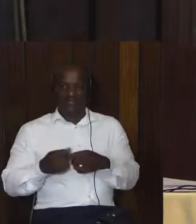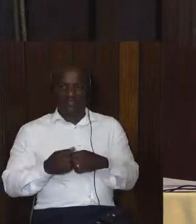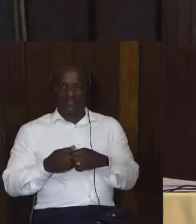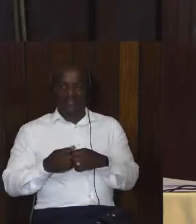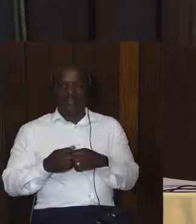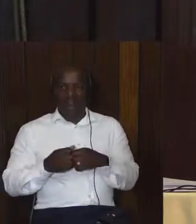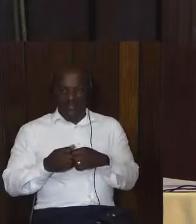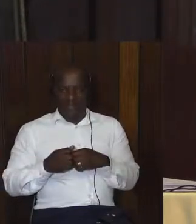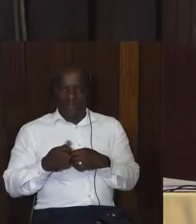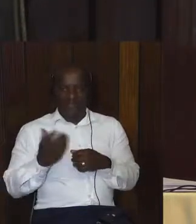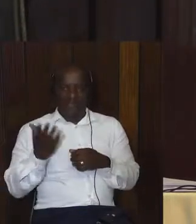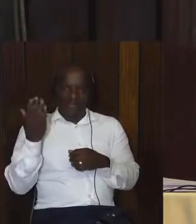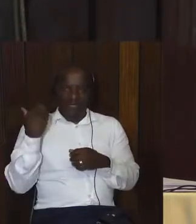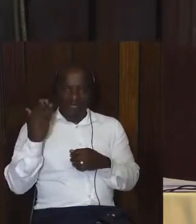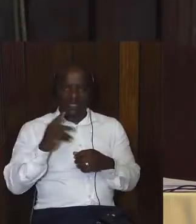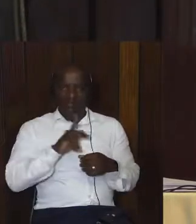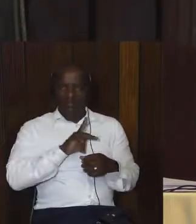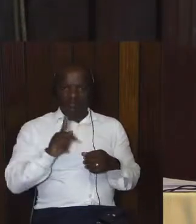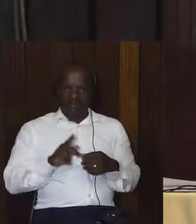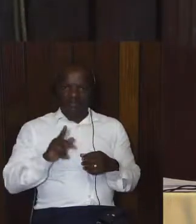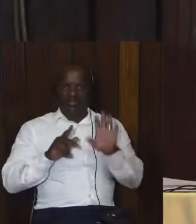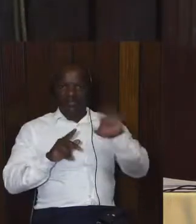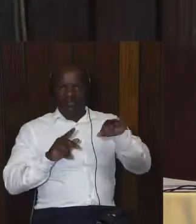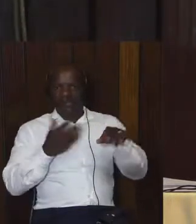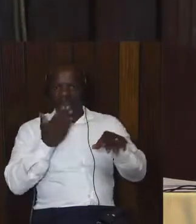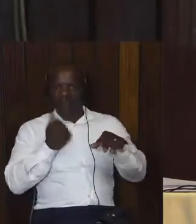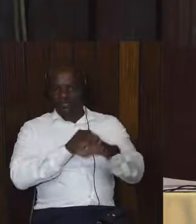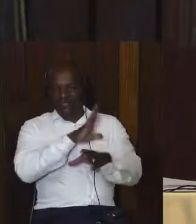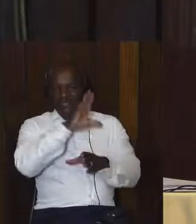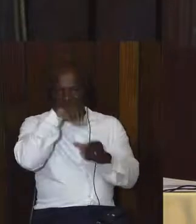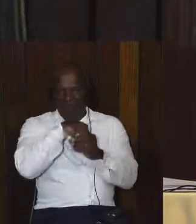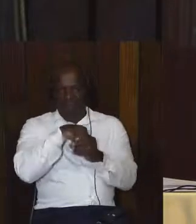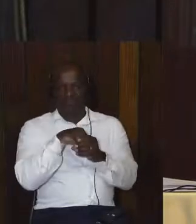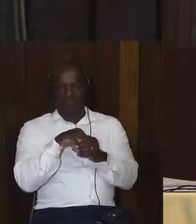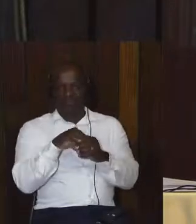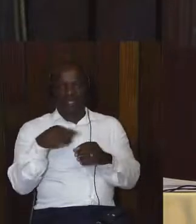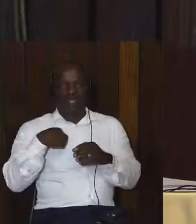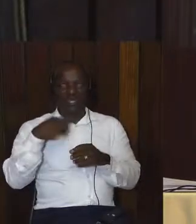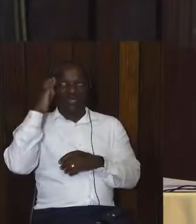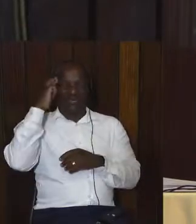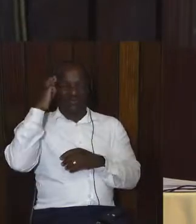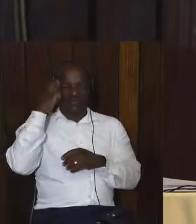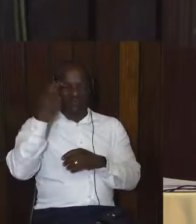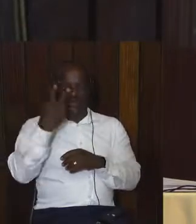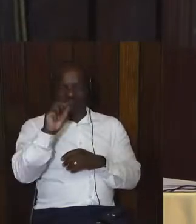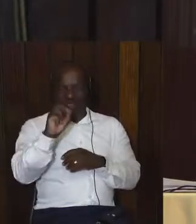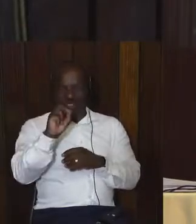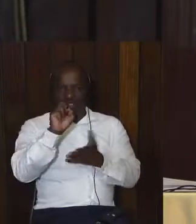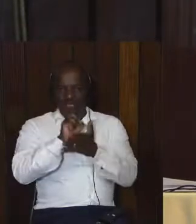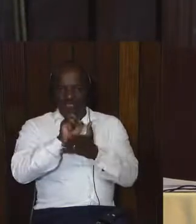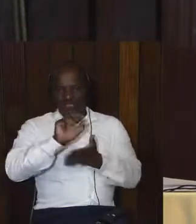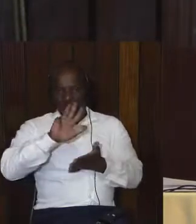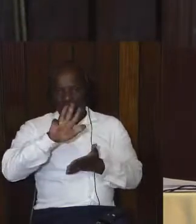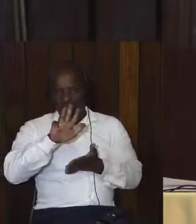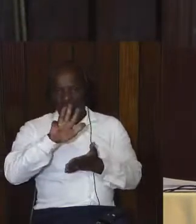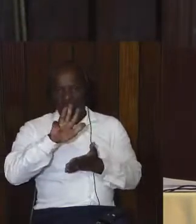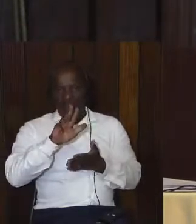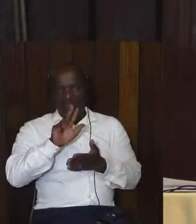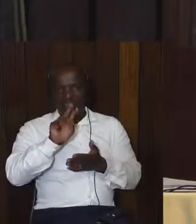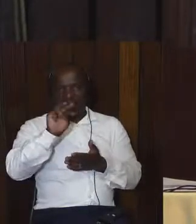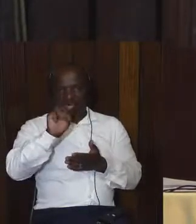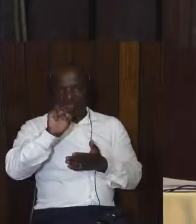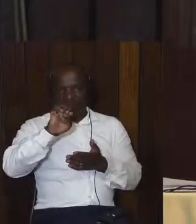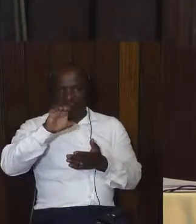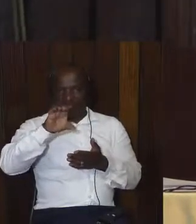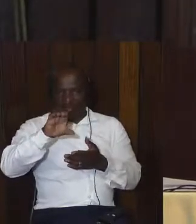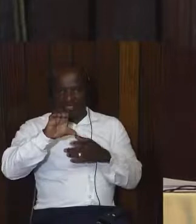the intervention of the Premier on this matter. I remember in 2019, I took it upon myself to engage the MEC